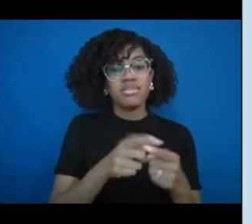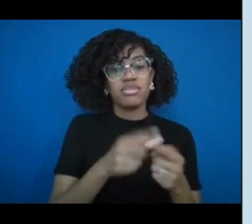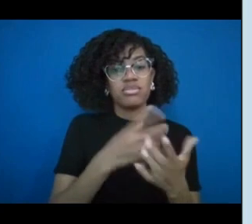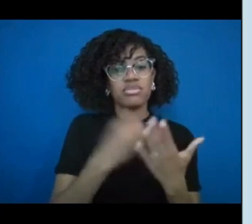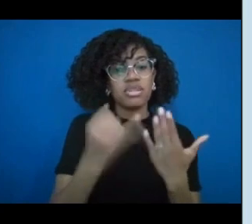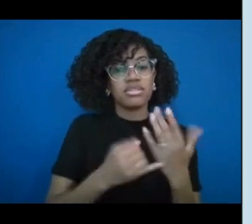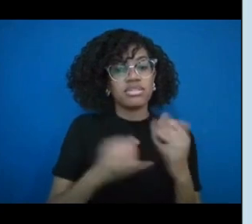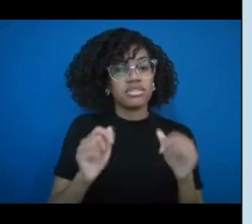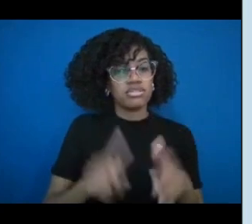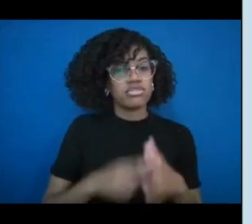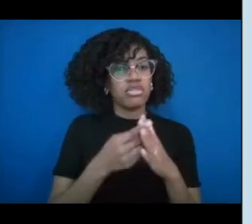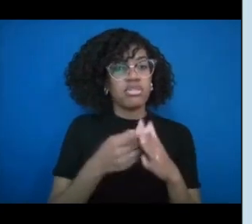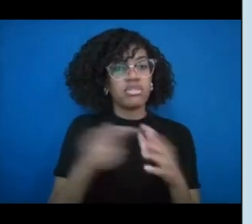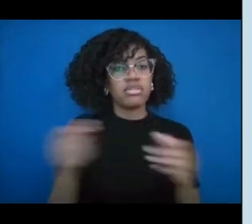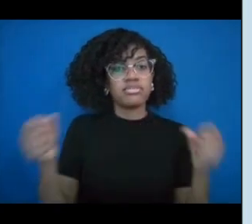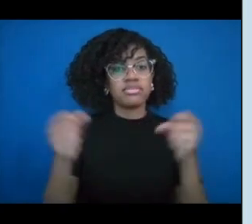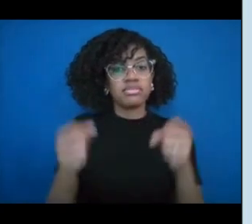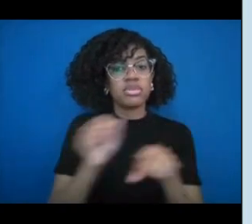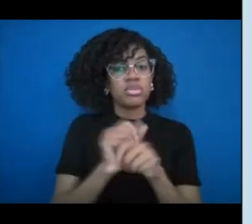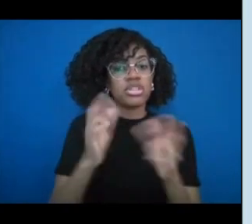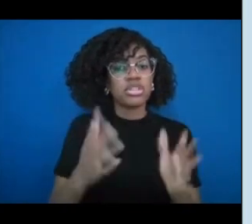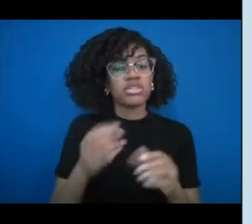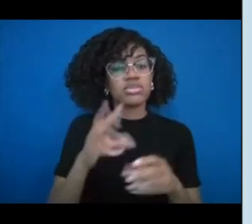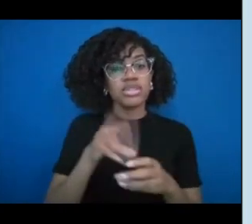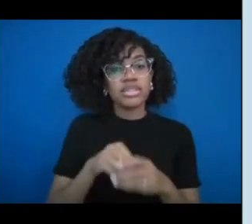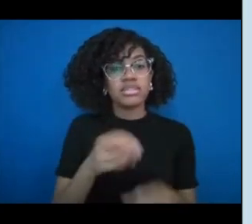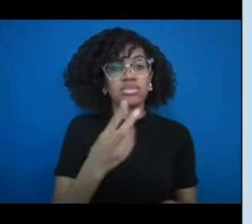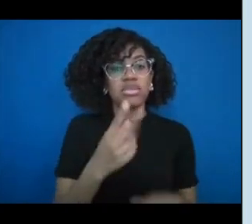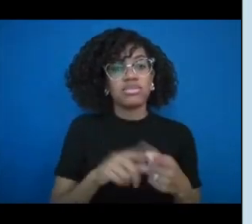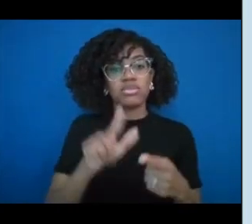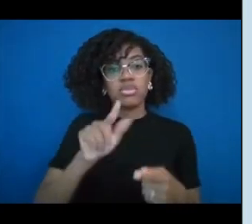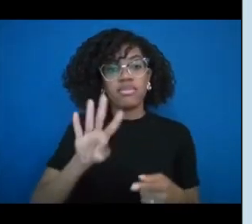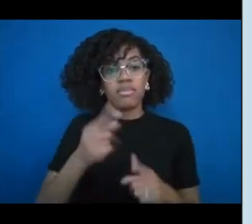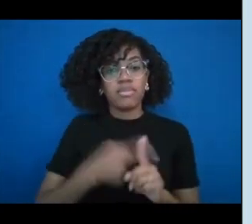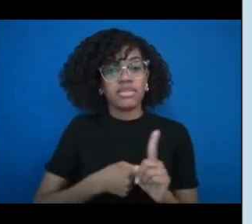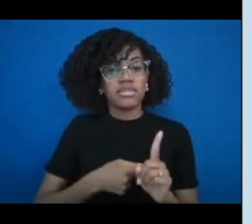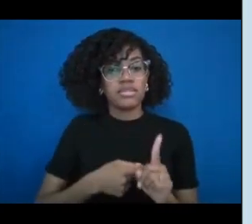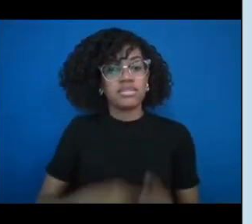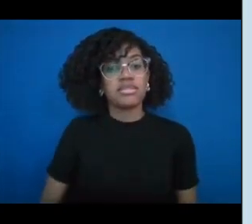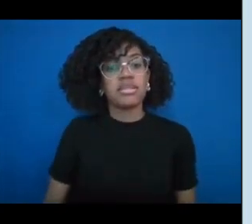workers within 12 to 24 months.